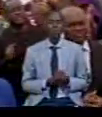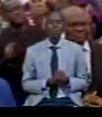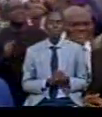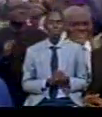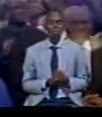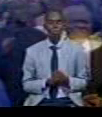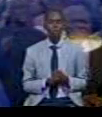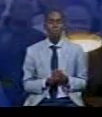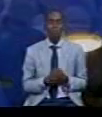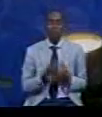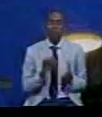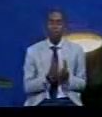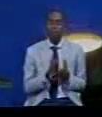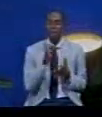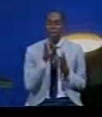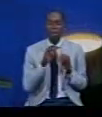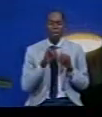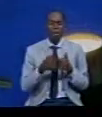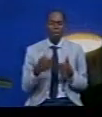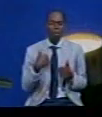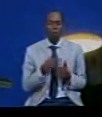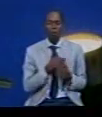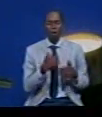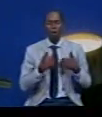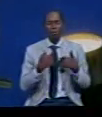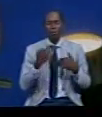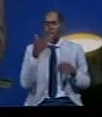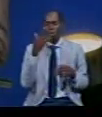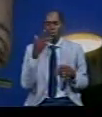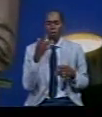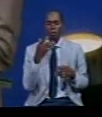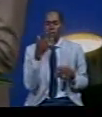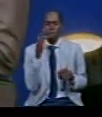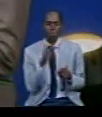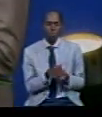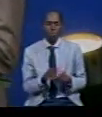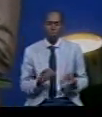And that's how we have the promised performance.